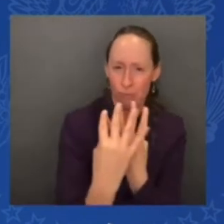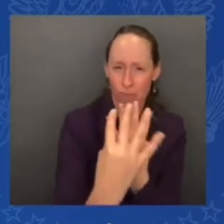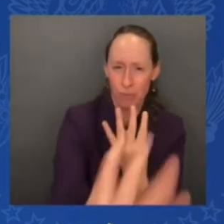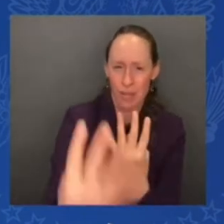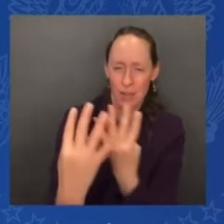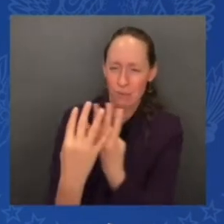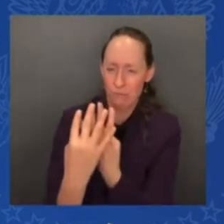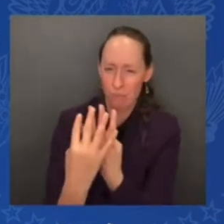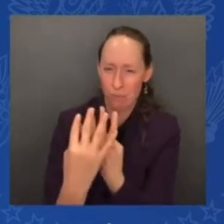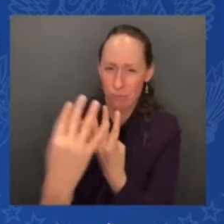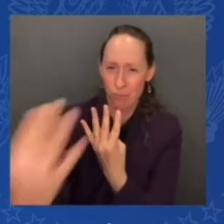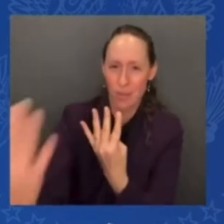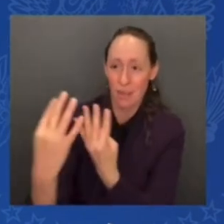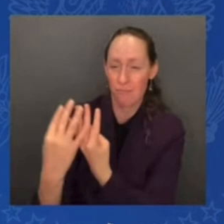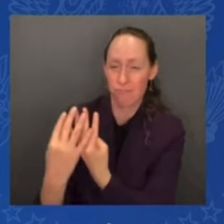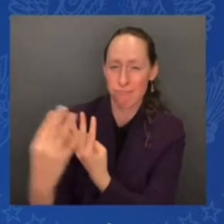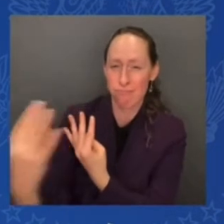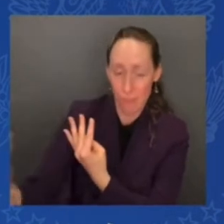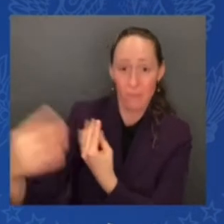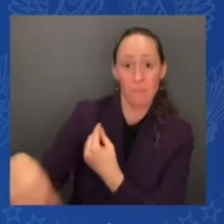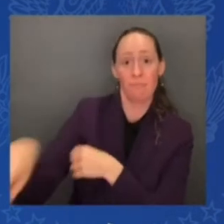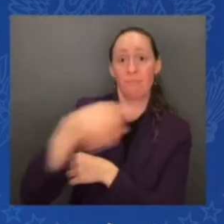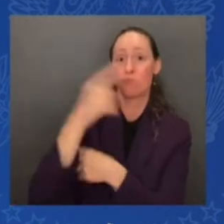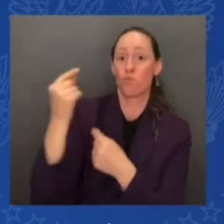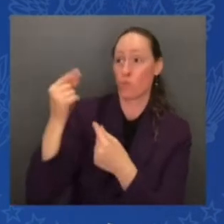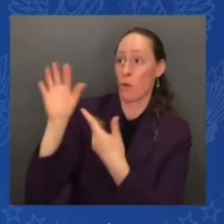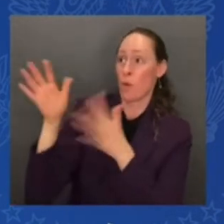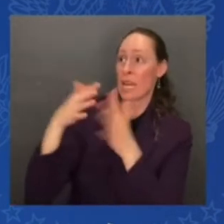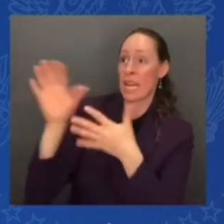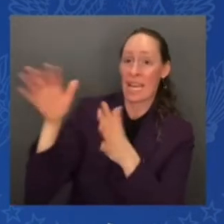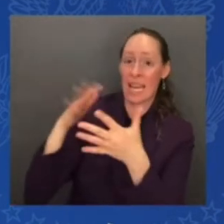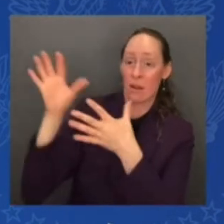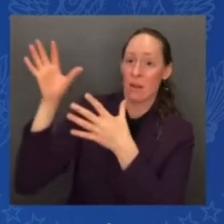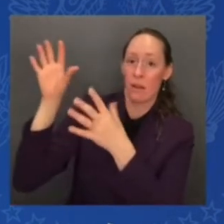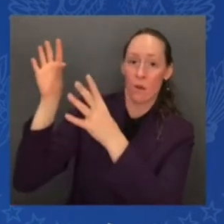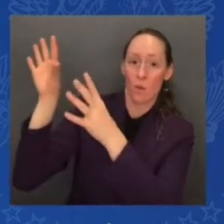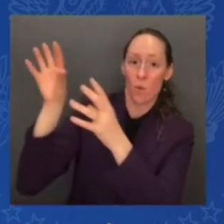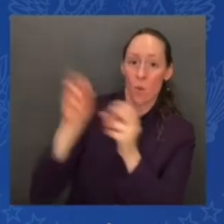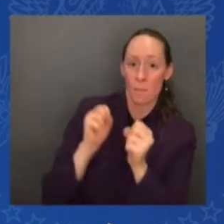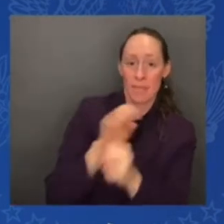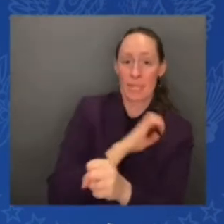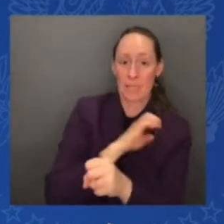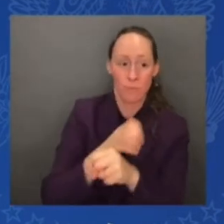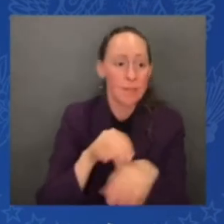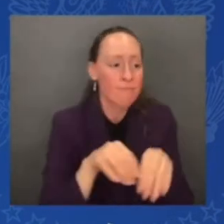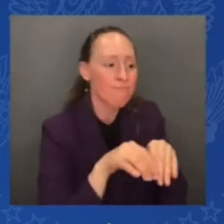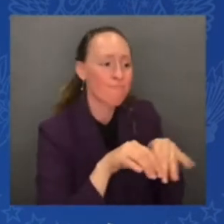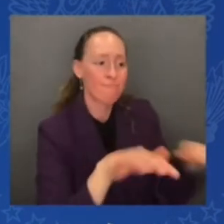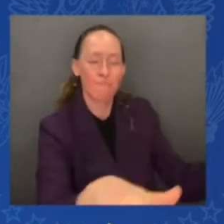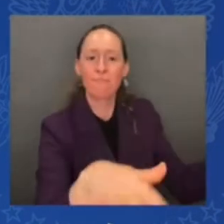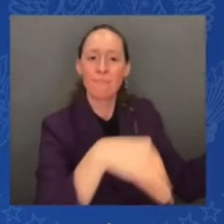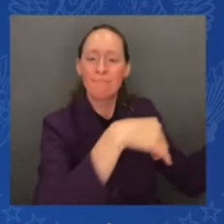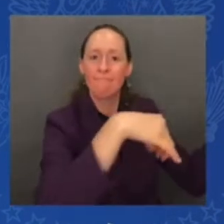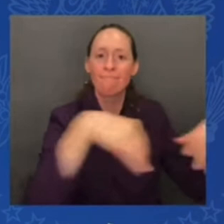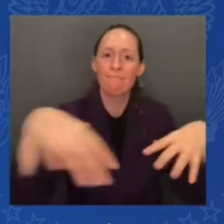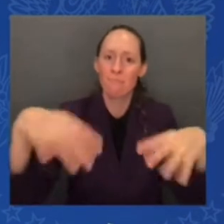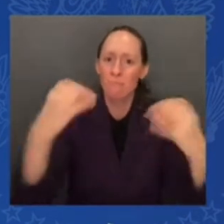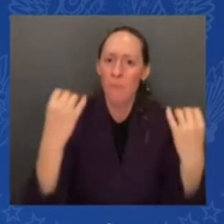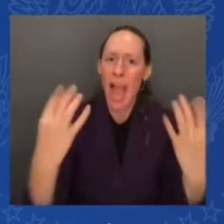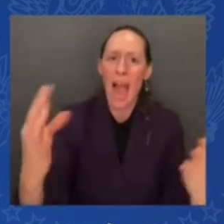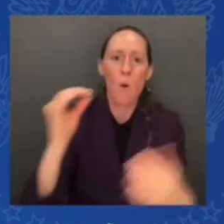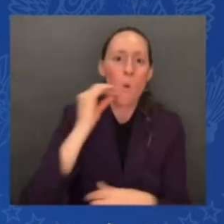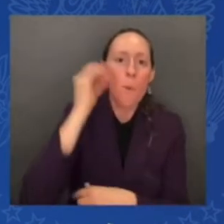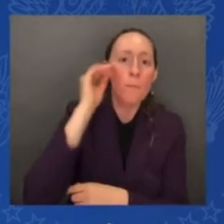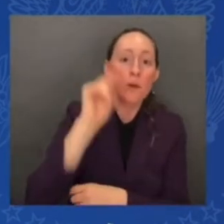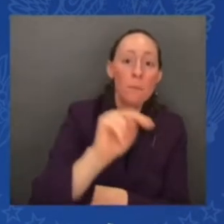These projects are expected to create 2,000 new construction jobs and up to 150 permanent jobs, providing clean